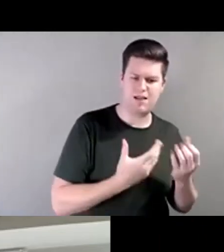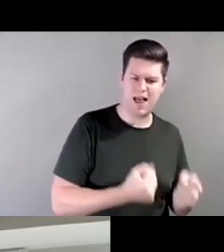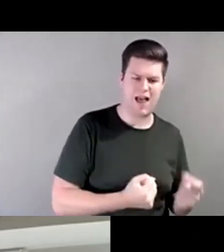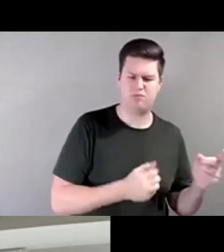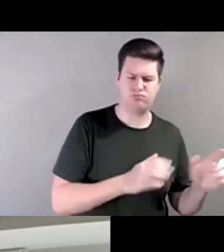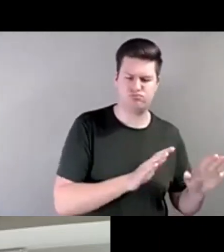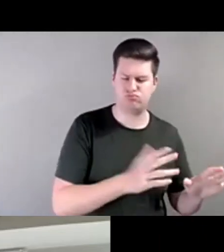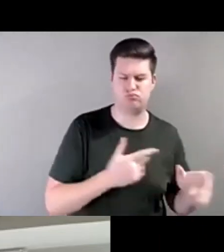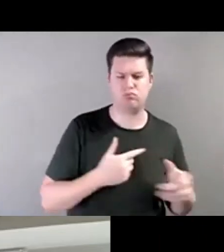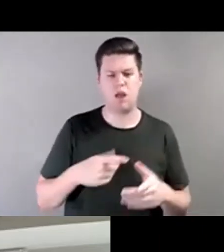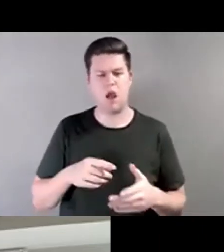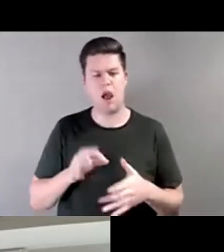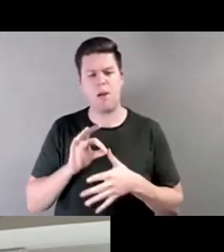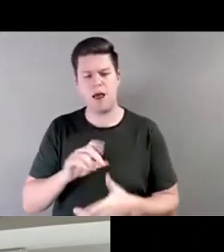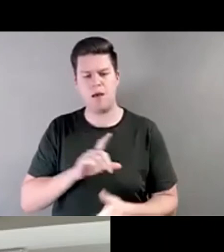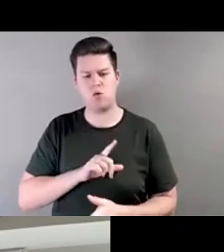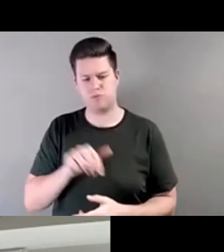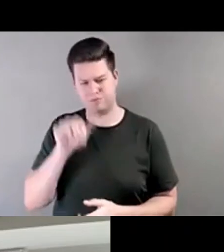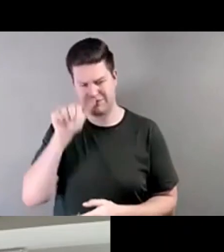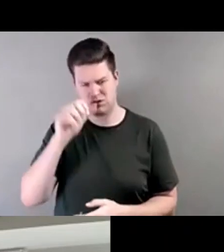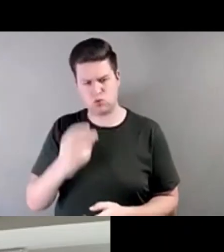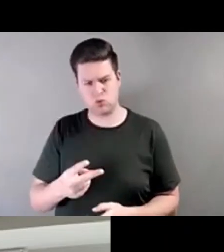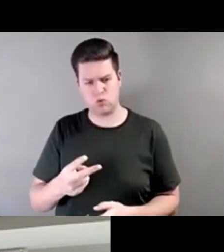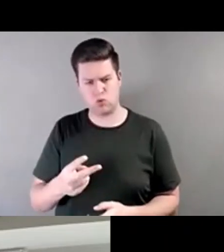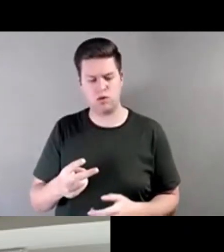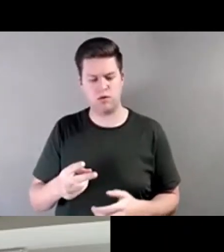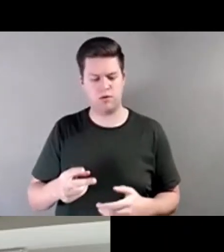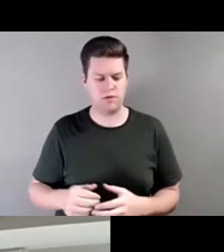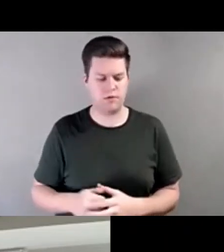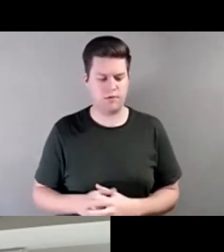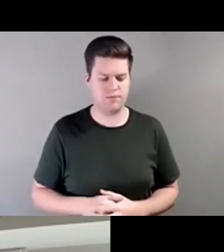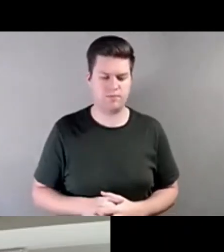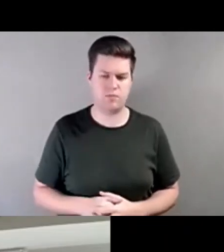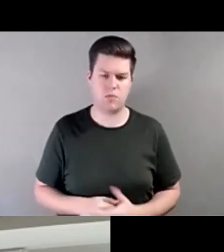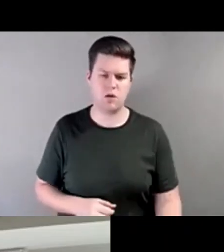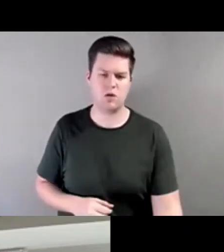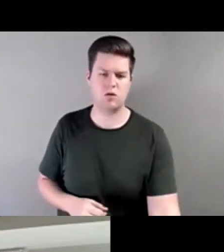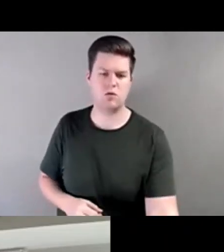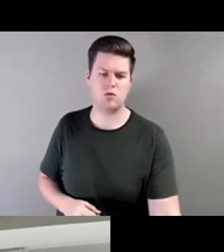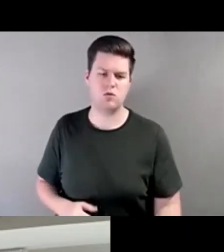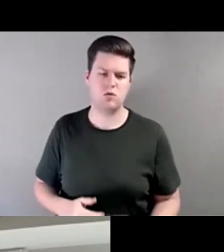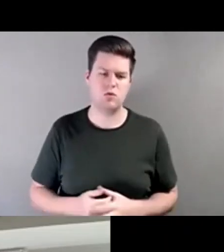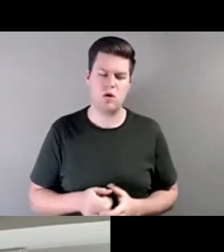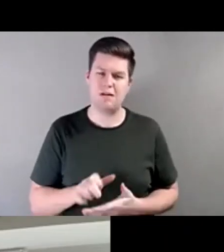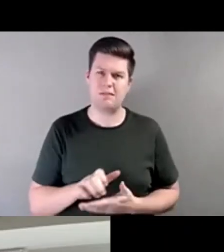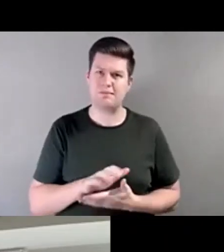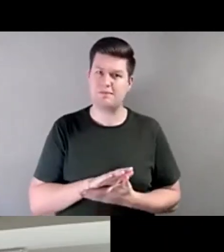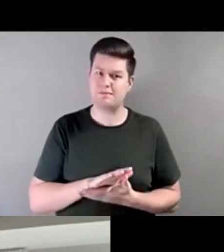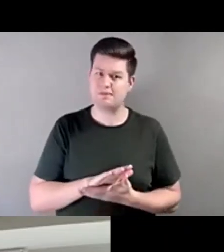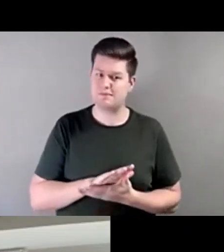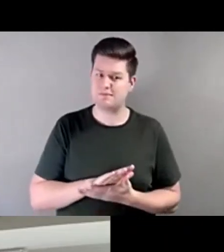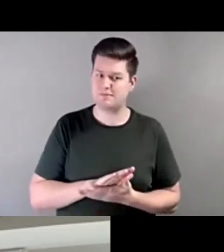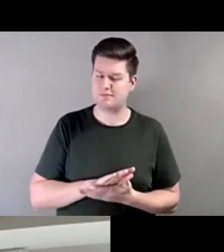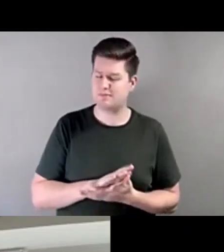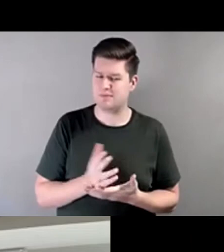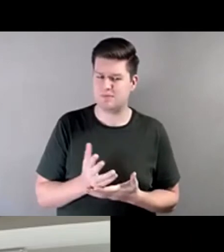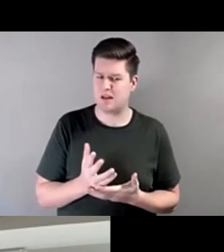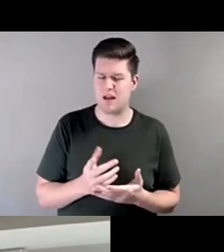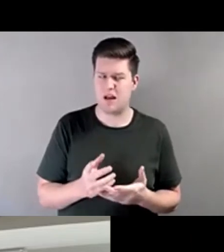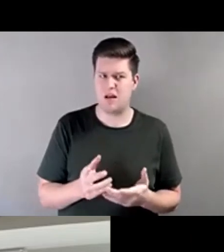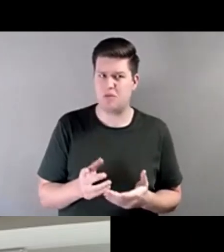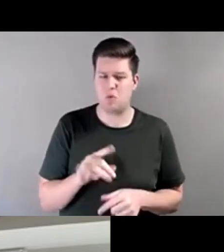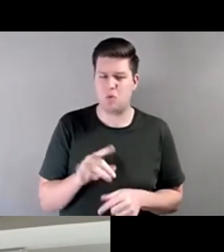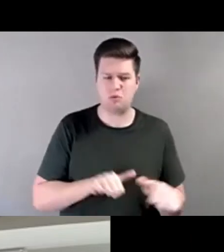So would that be something, you know, that would also need to be considered? You know, is this